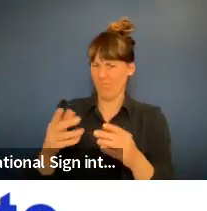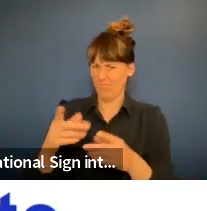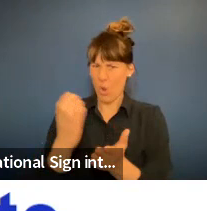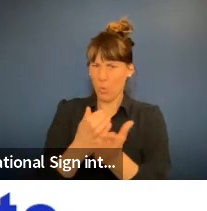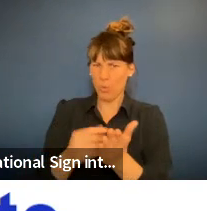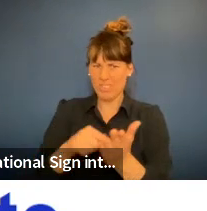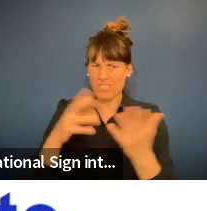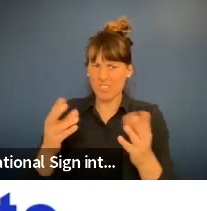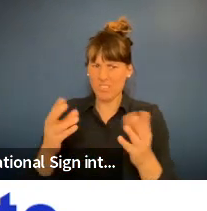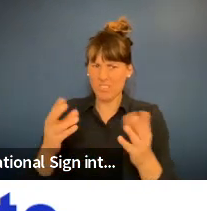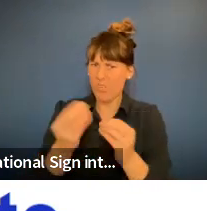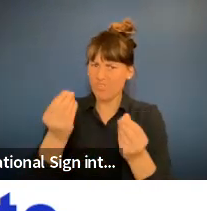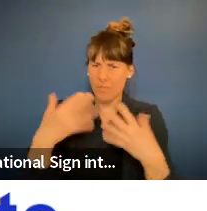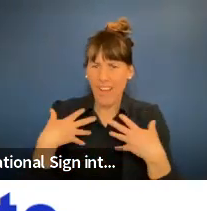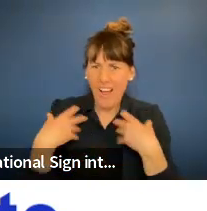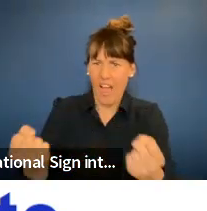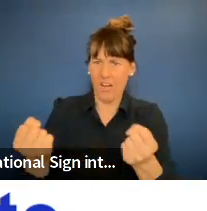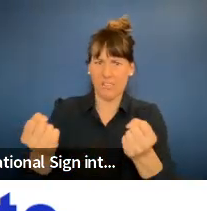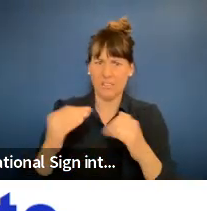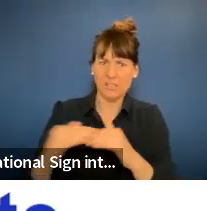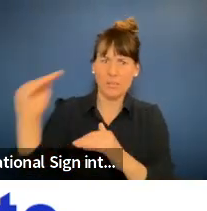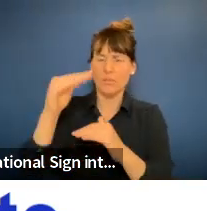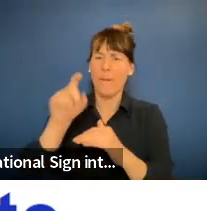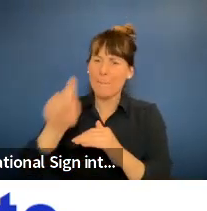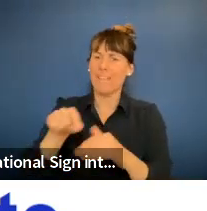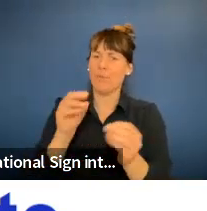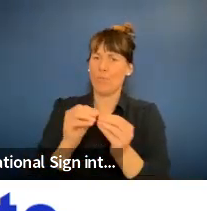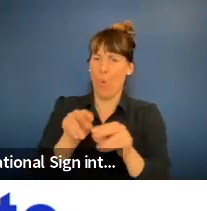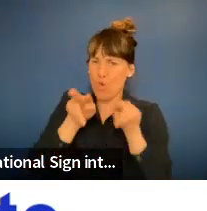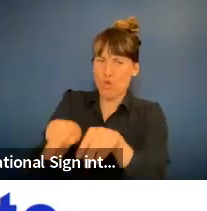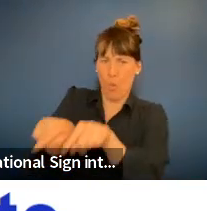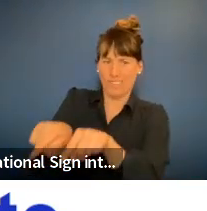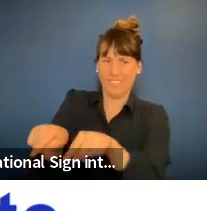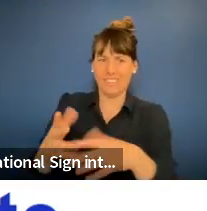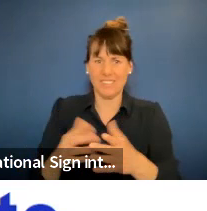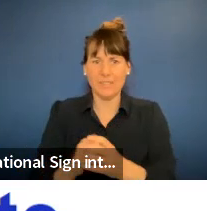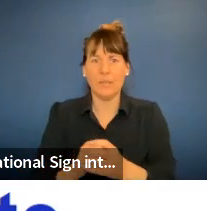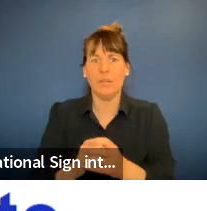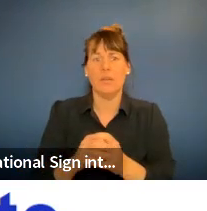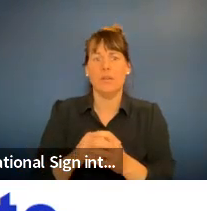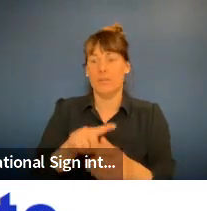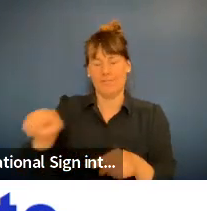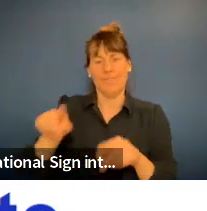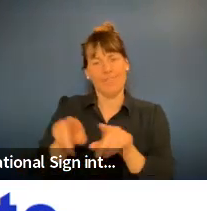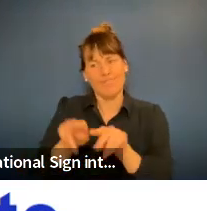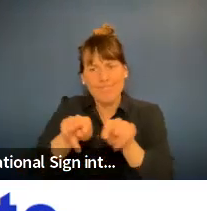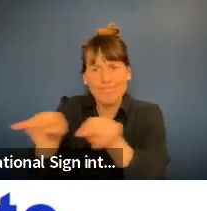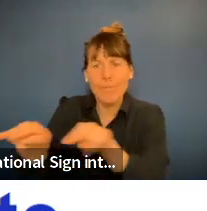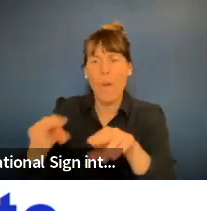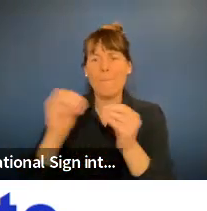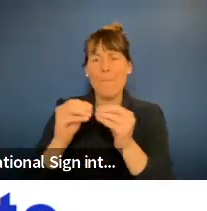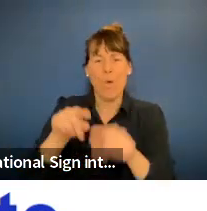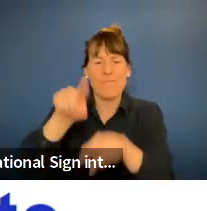helpful against protecting for very high one-off costs. So someone might need to save